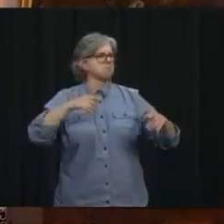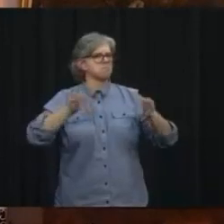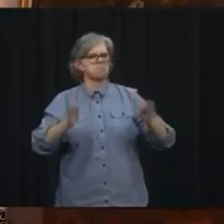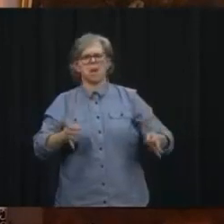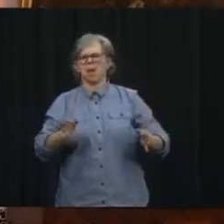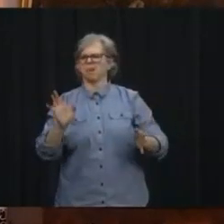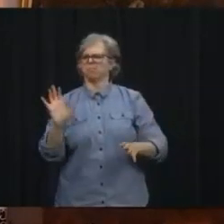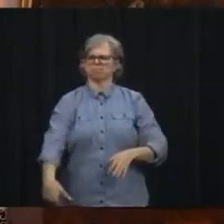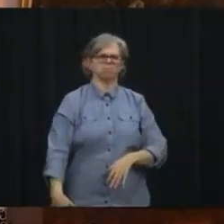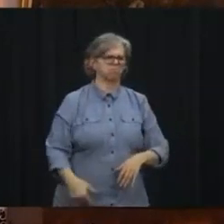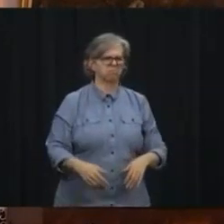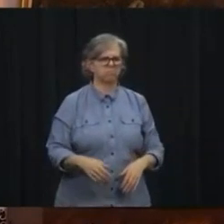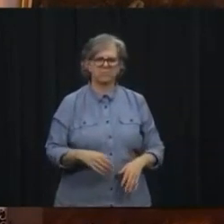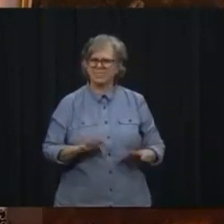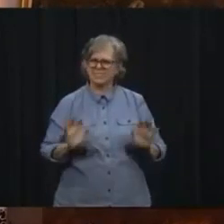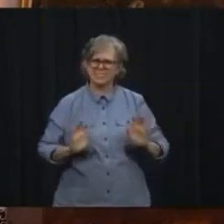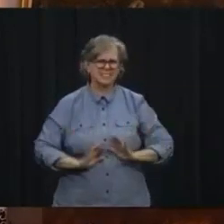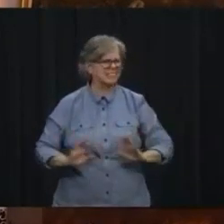Thank you, Dr. Acton.